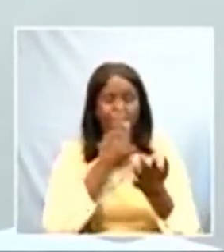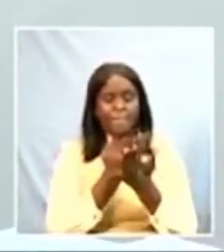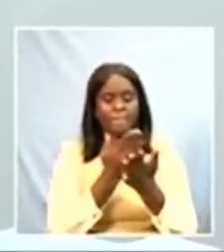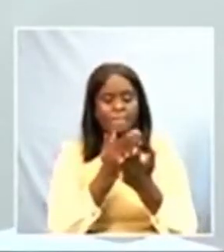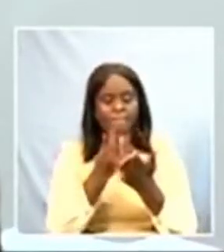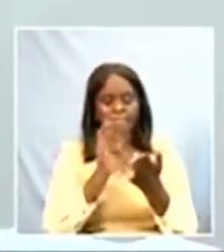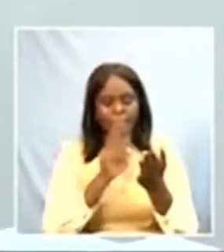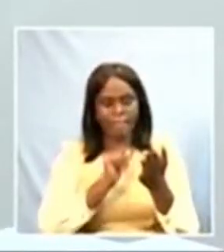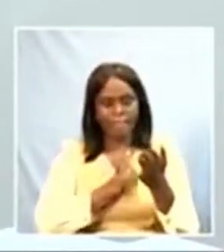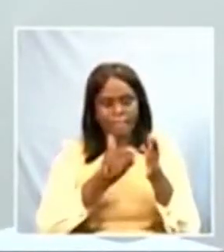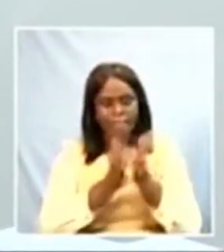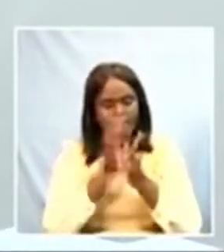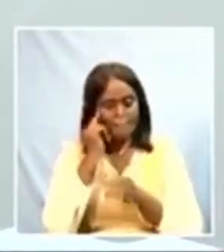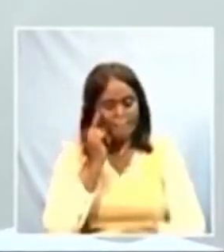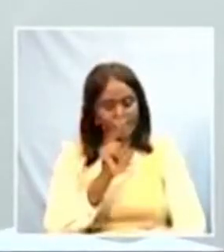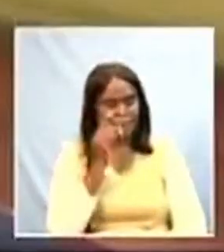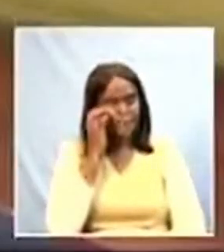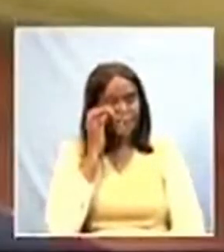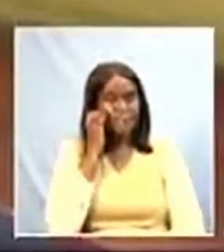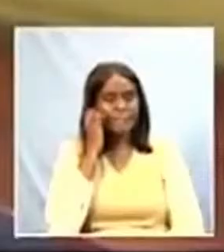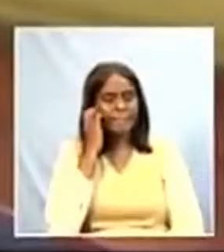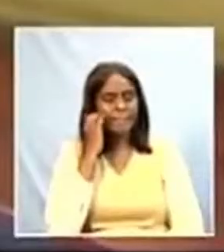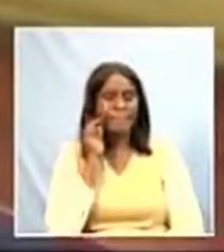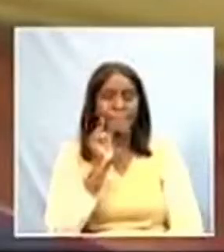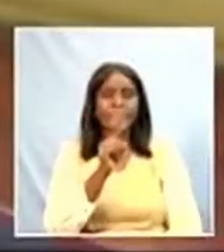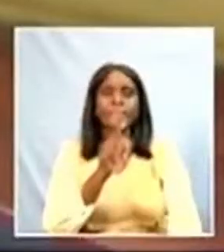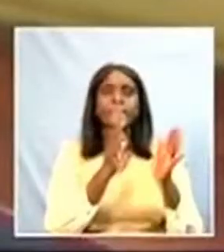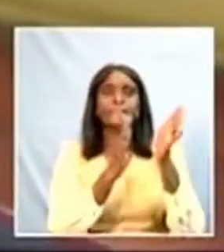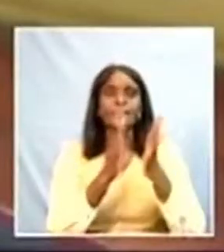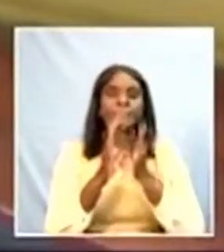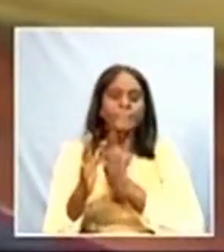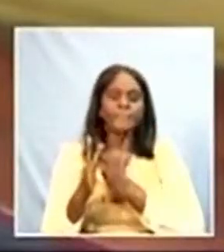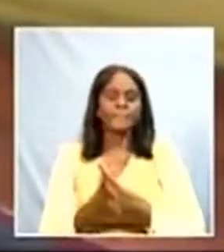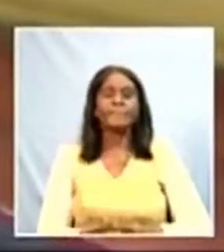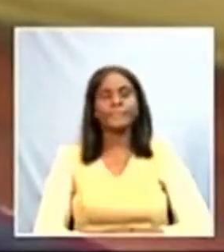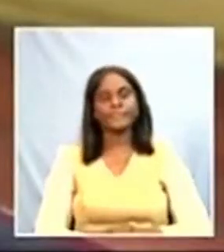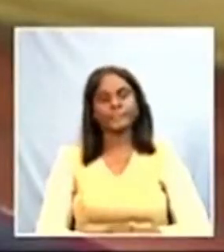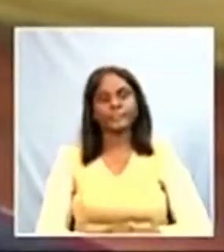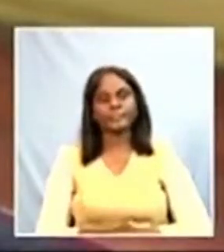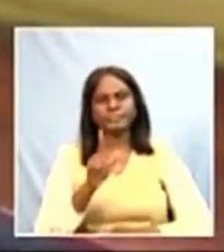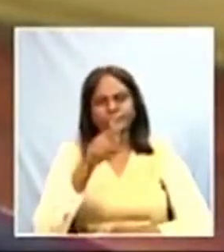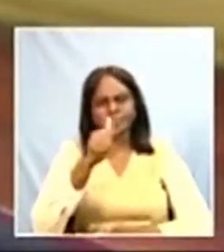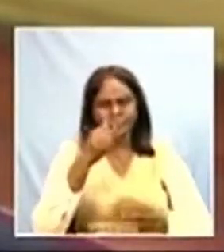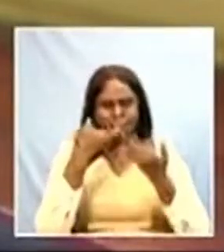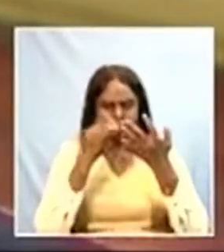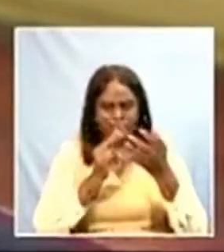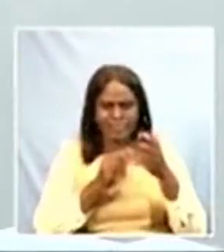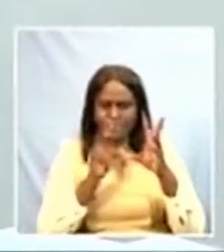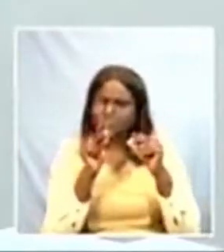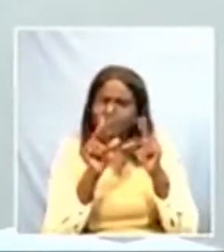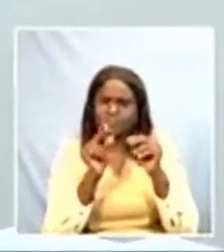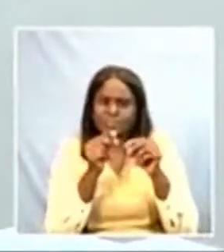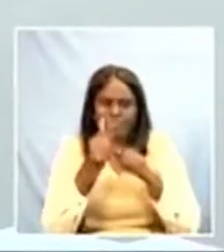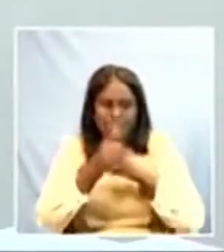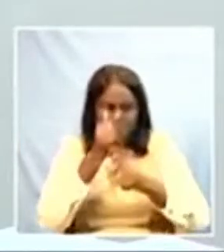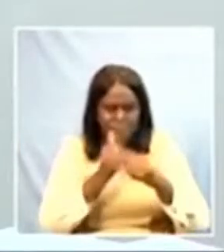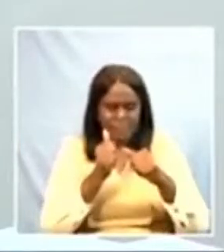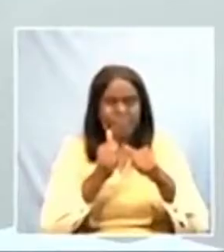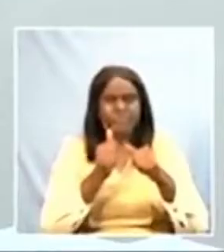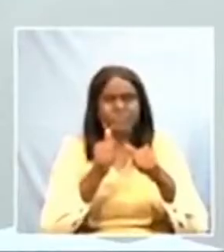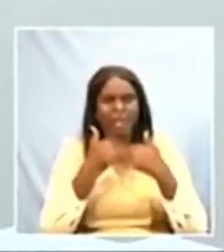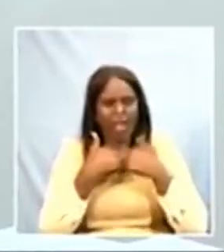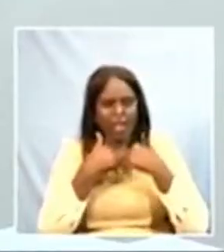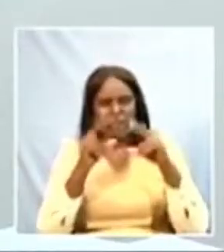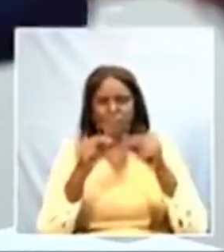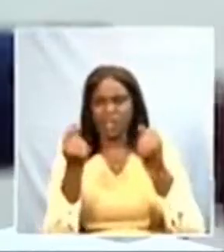that we claim for this. That is the order. But you are telling us, no, behind the scenes. And then there's